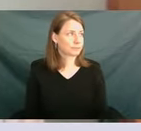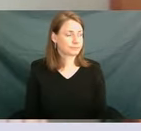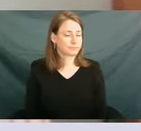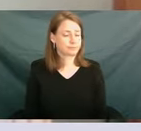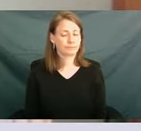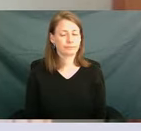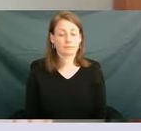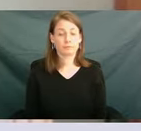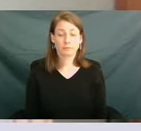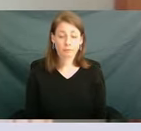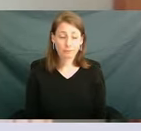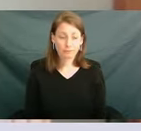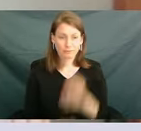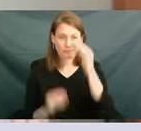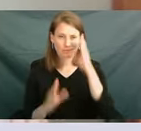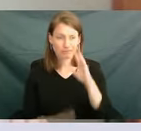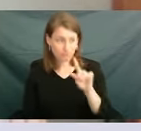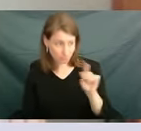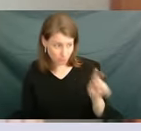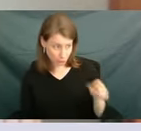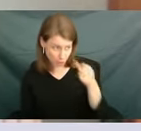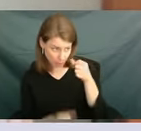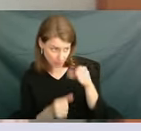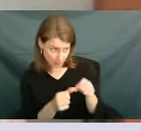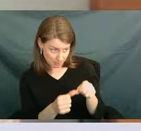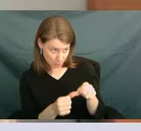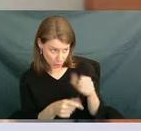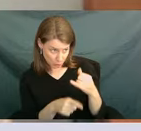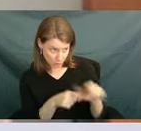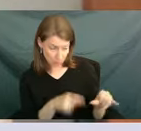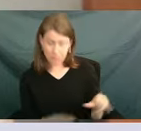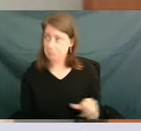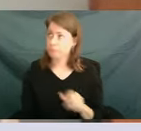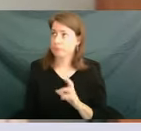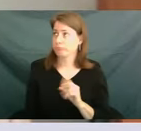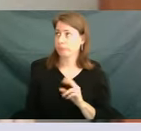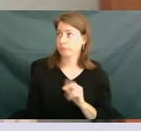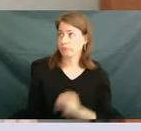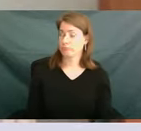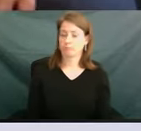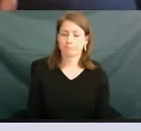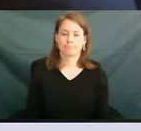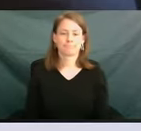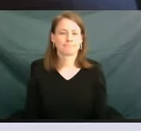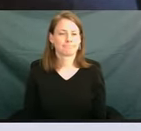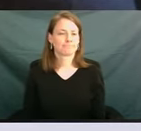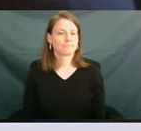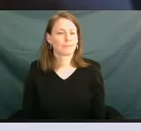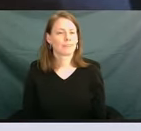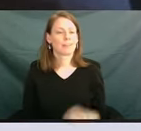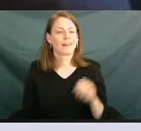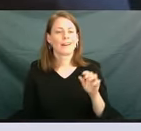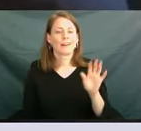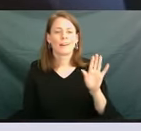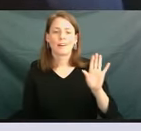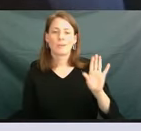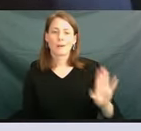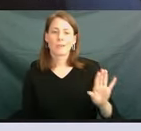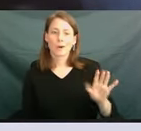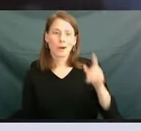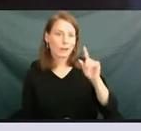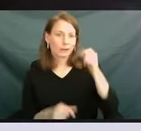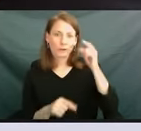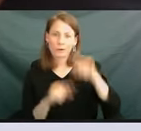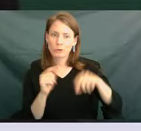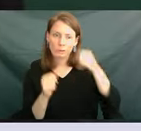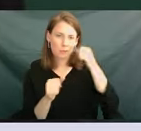And his body language would actually change. His shoulders would slump, his bottom lip would go, and his hands, he'd start fidgeting